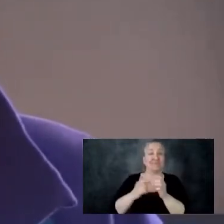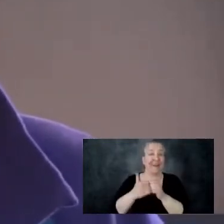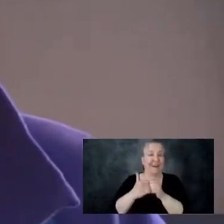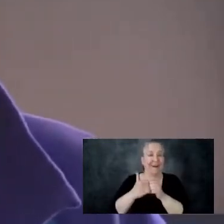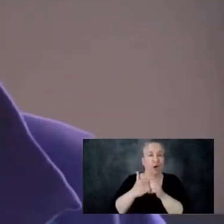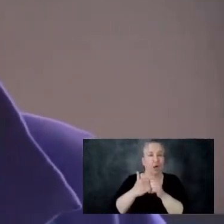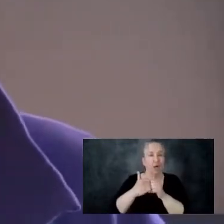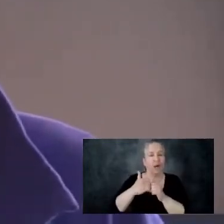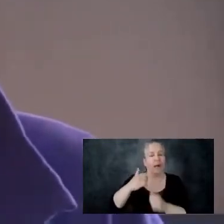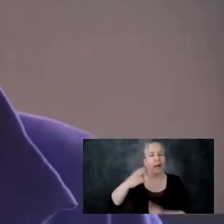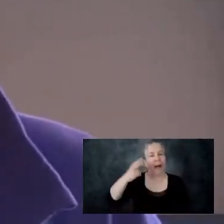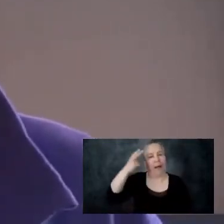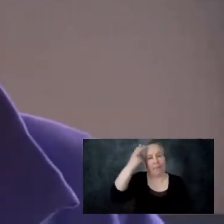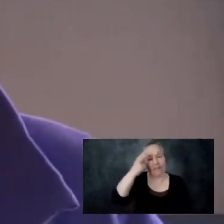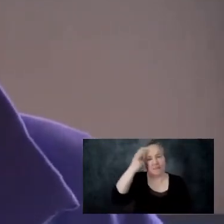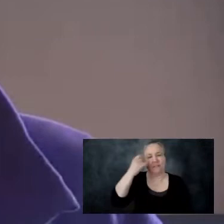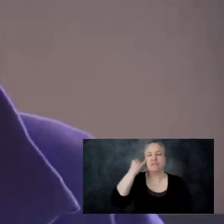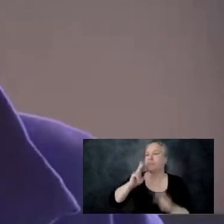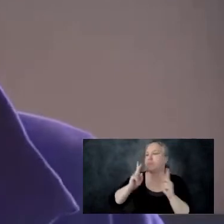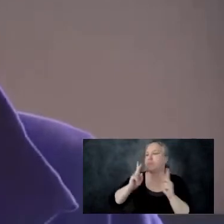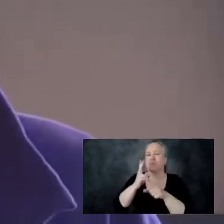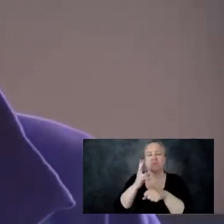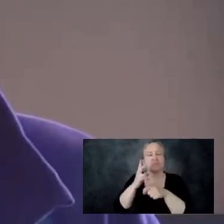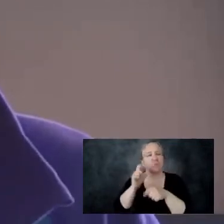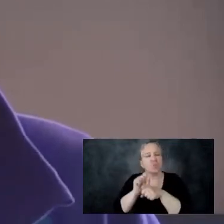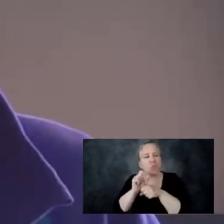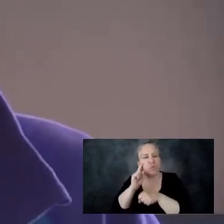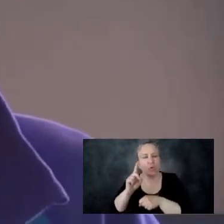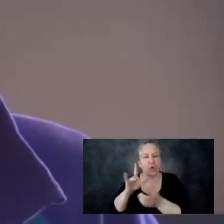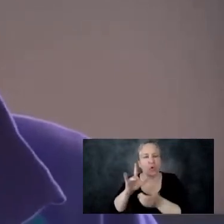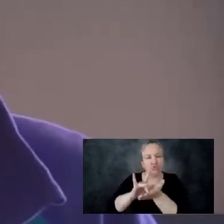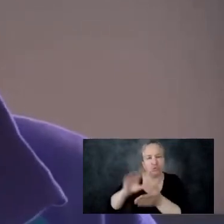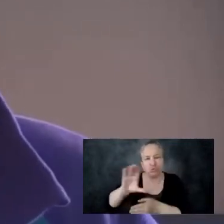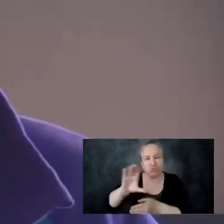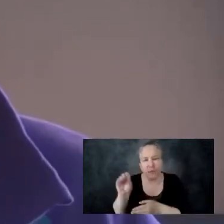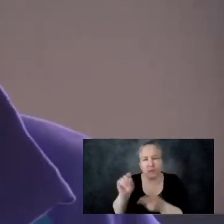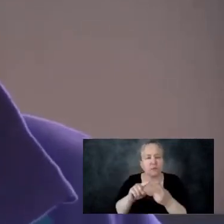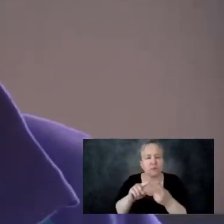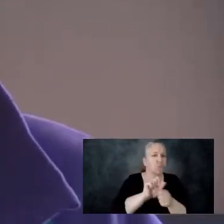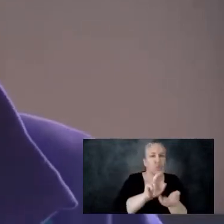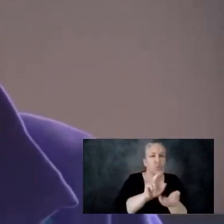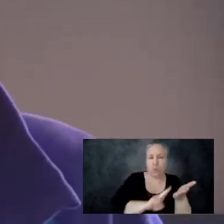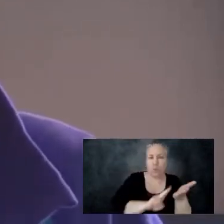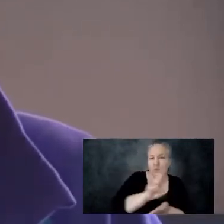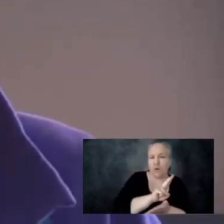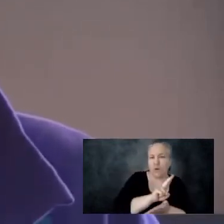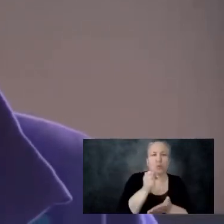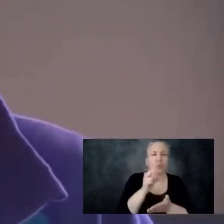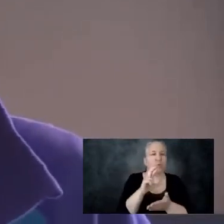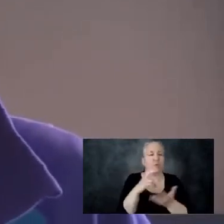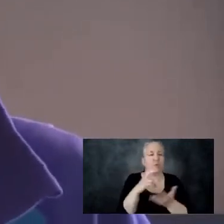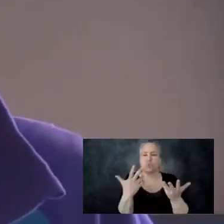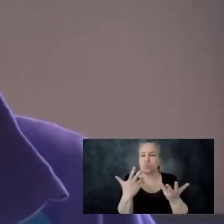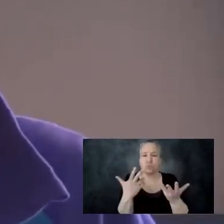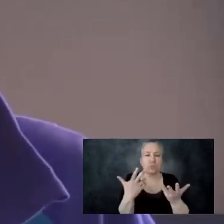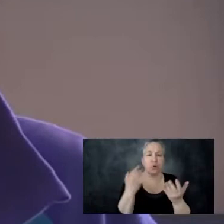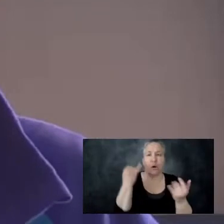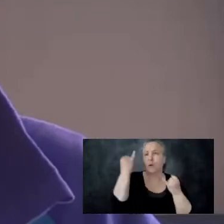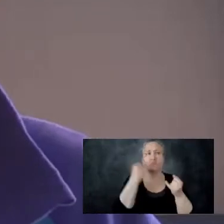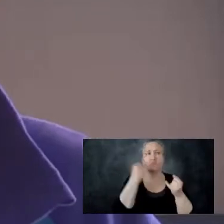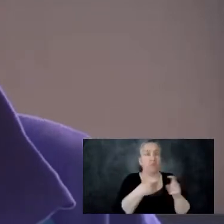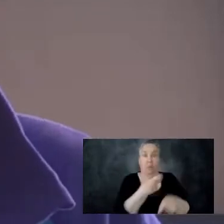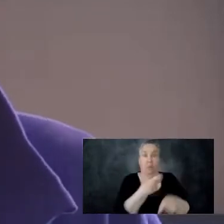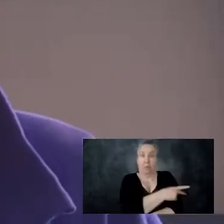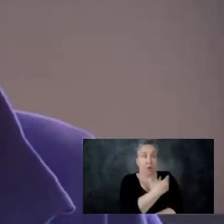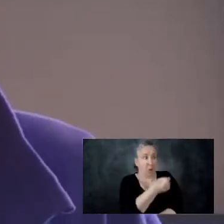Somebody, whether they work for a drug company, or whether they work at a university, or whether they get their ideas from